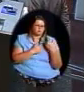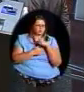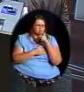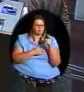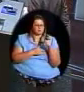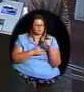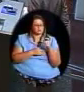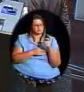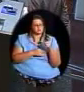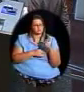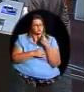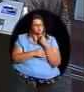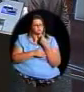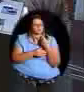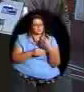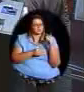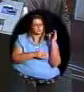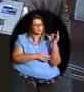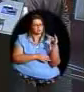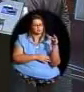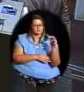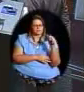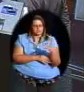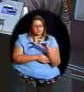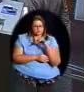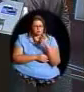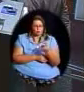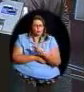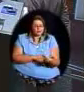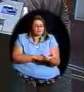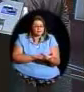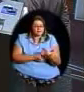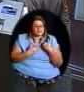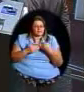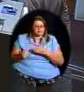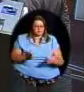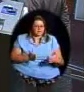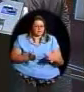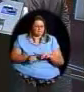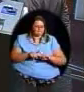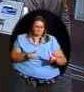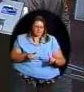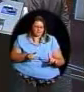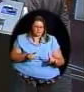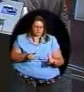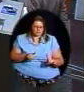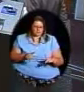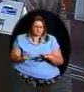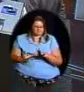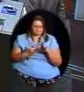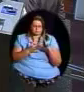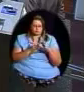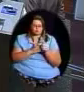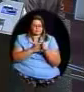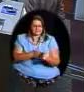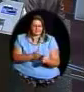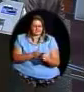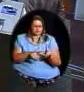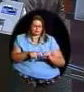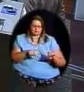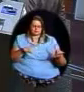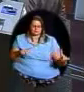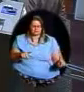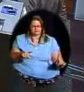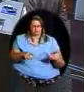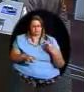mentioned in your presentation, it's one thing to have a plan, it's another to identify a leader for that plan and be able